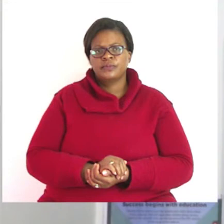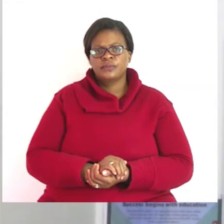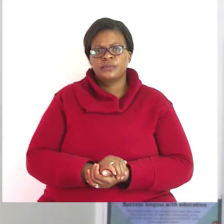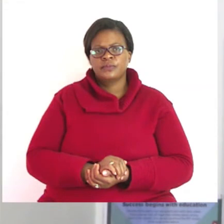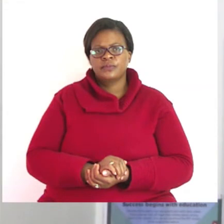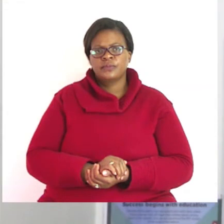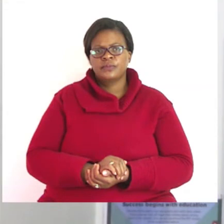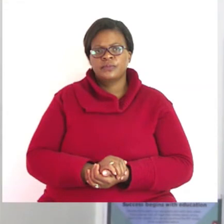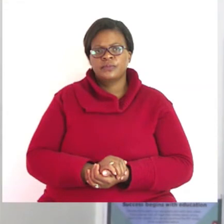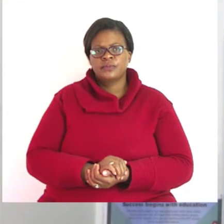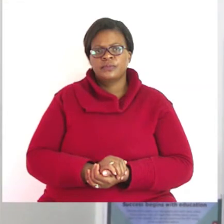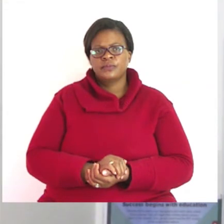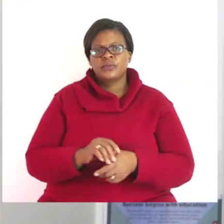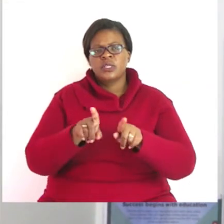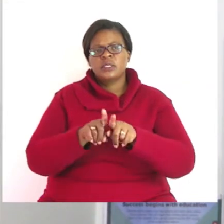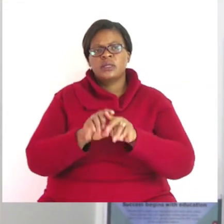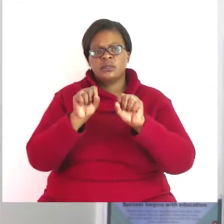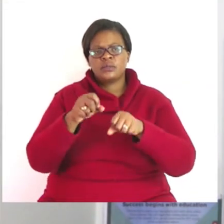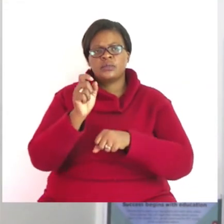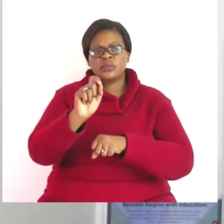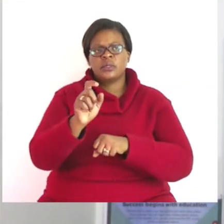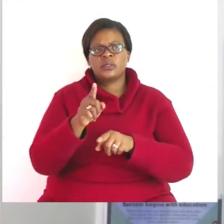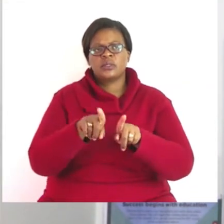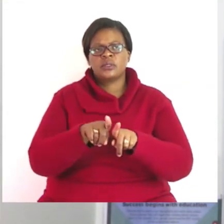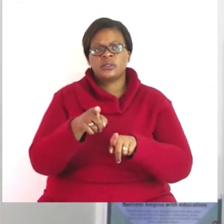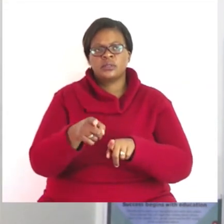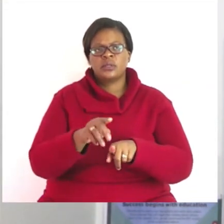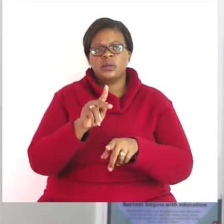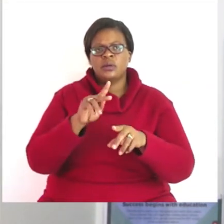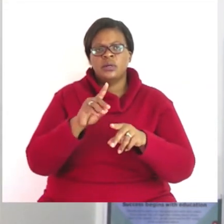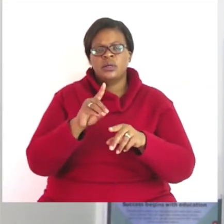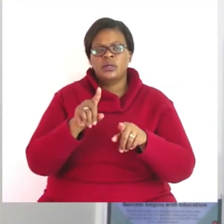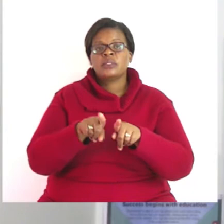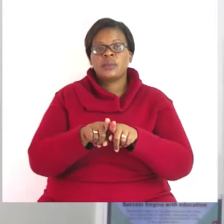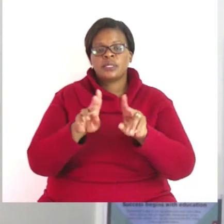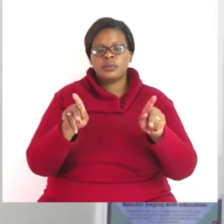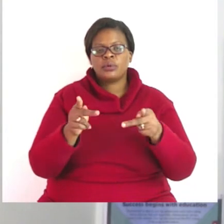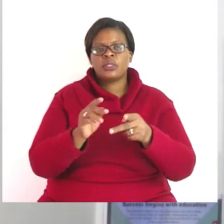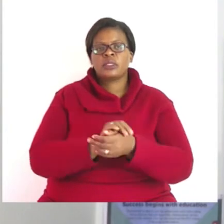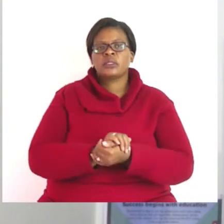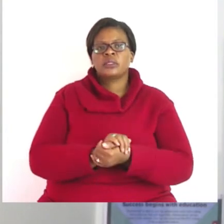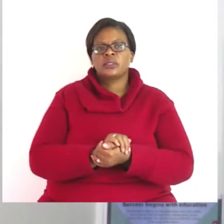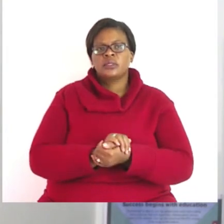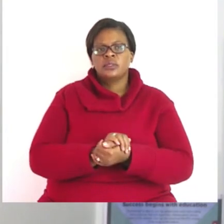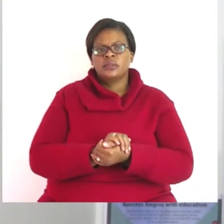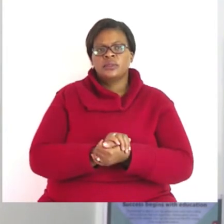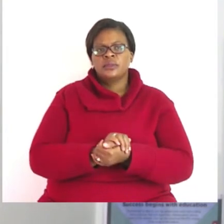as we must write 56 as a product of its prime factor. We have two methods. One